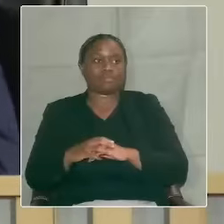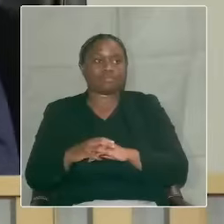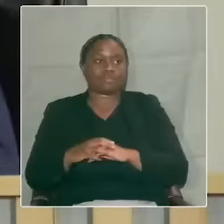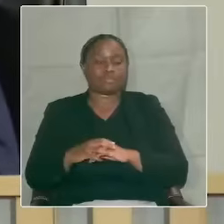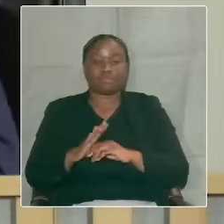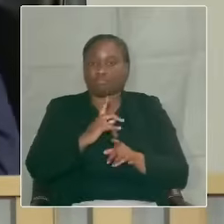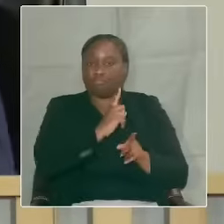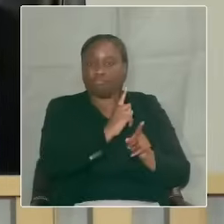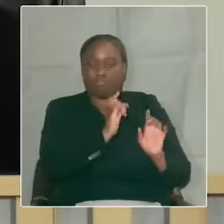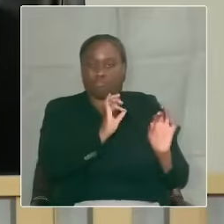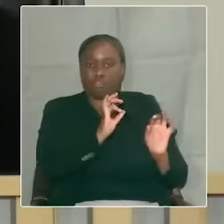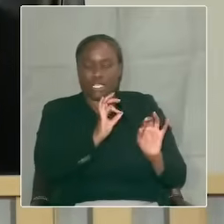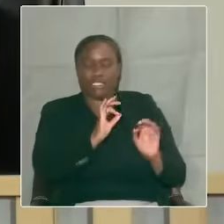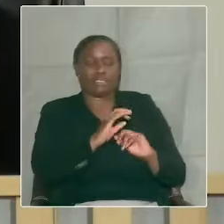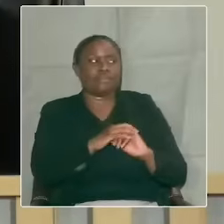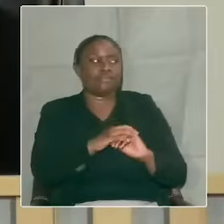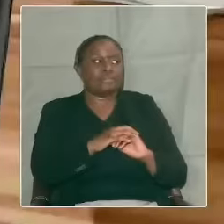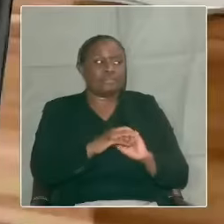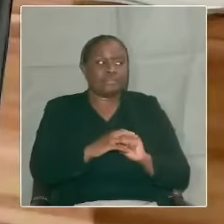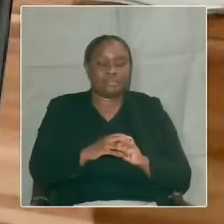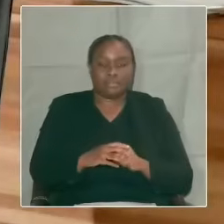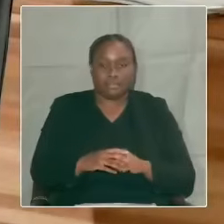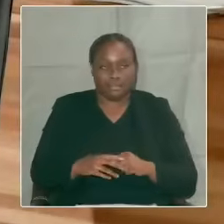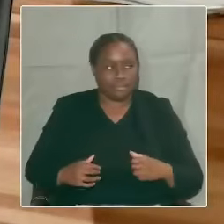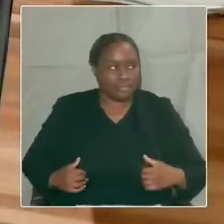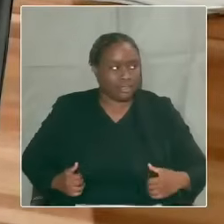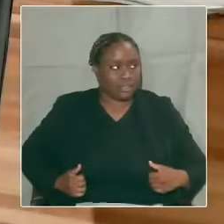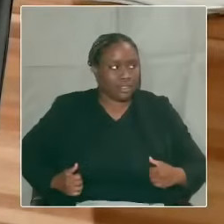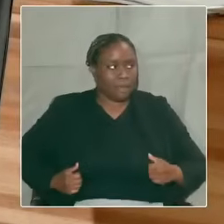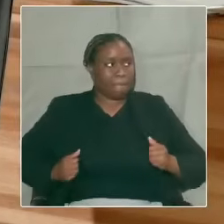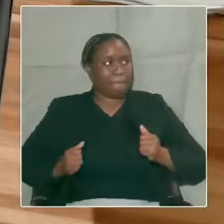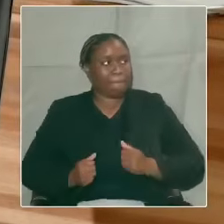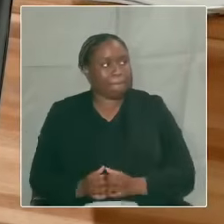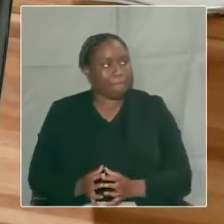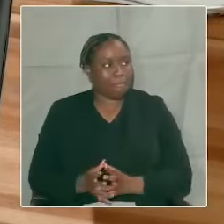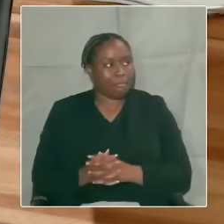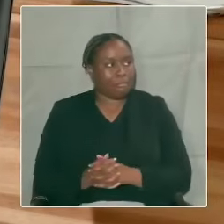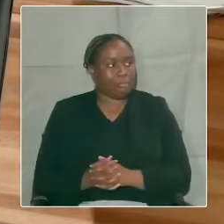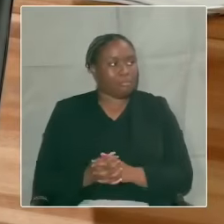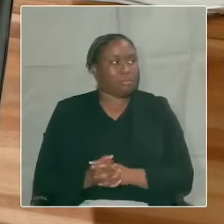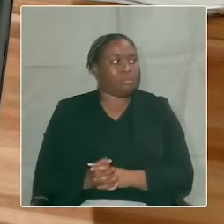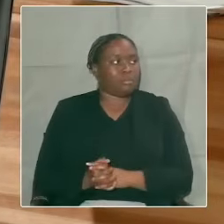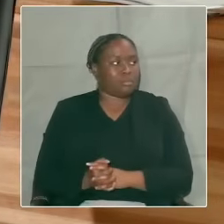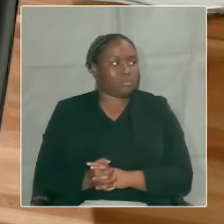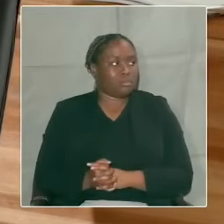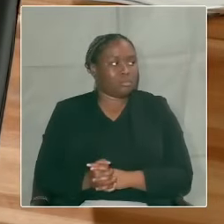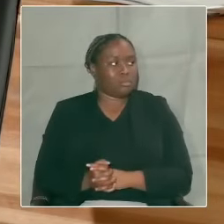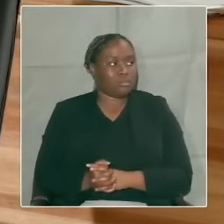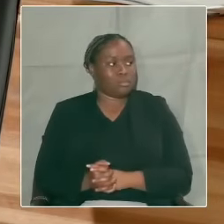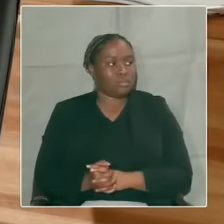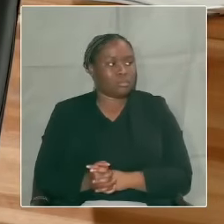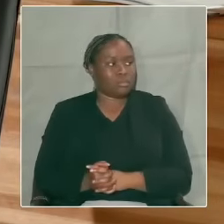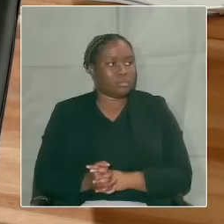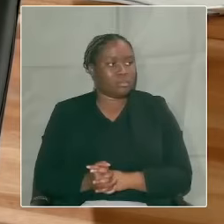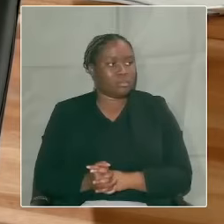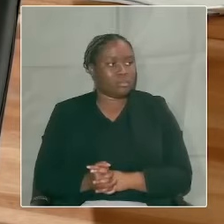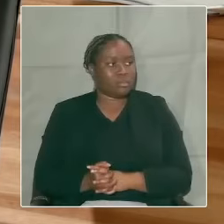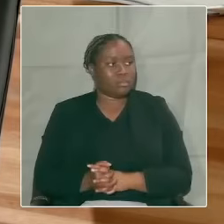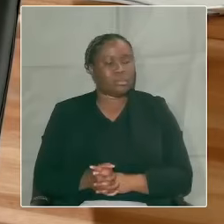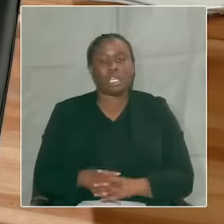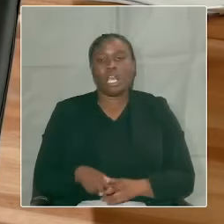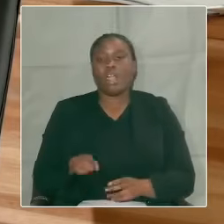Is correct, Commissioner? And that, for the benefit of the Commission, it